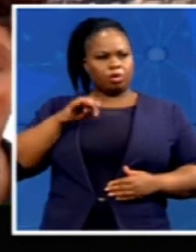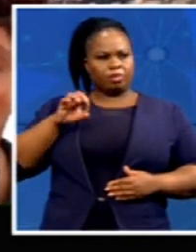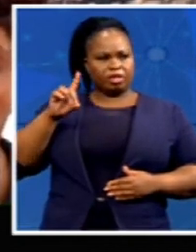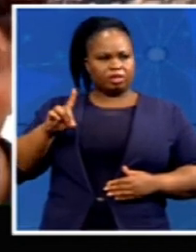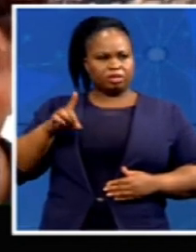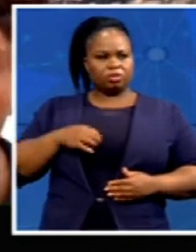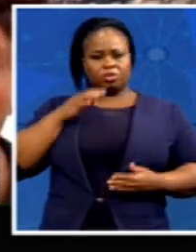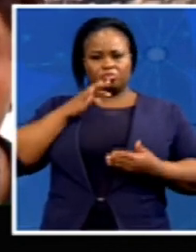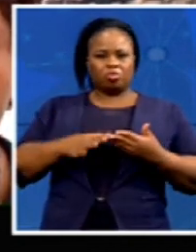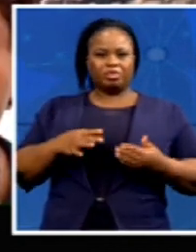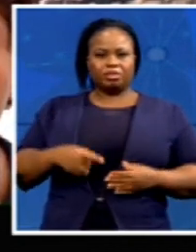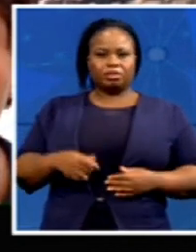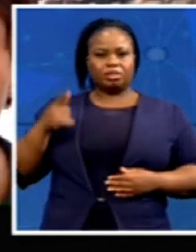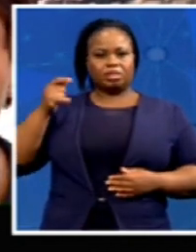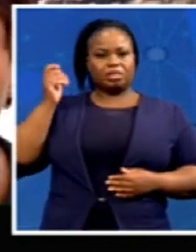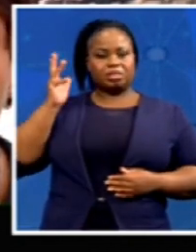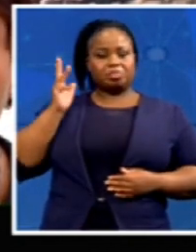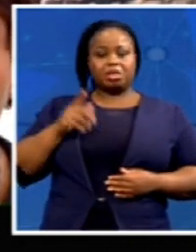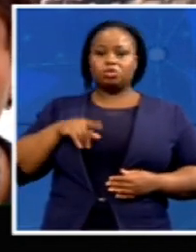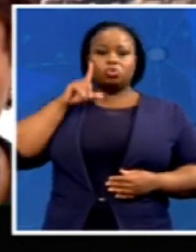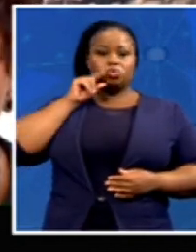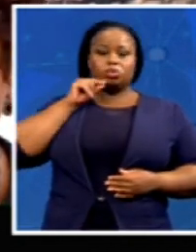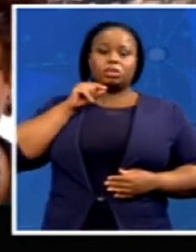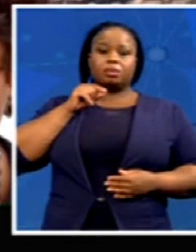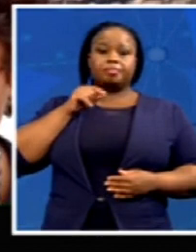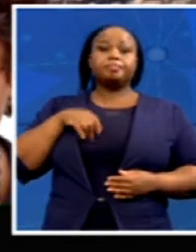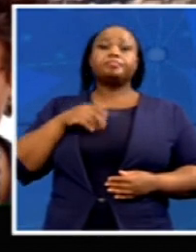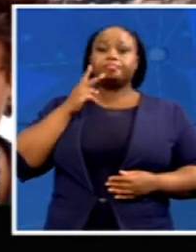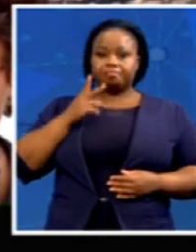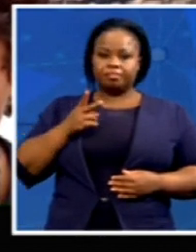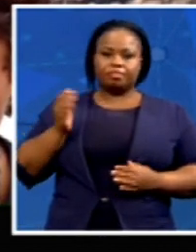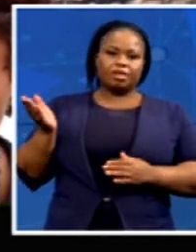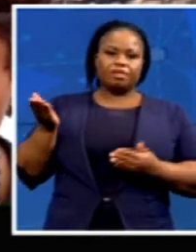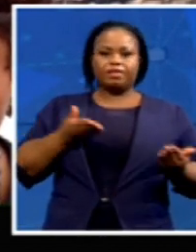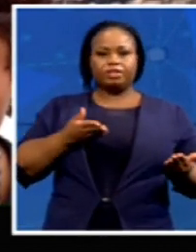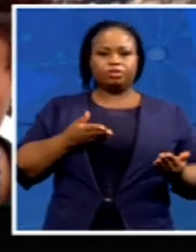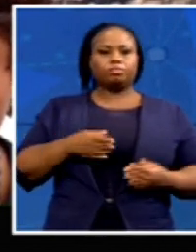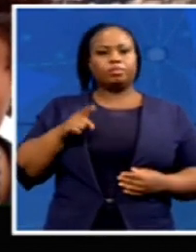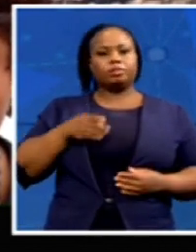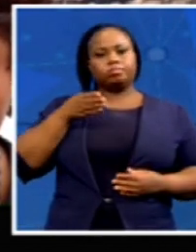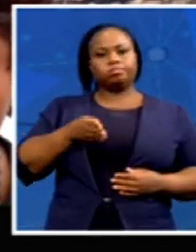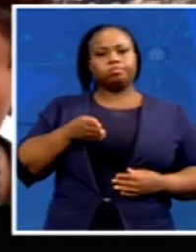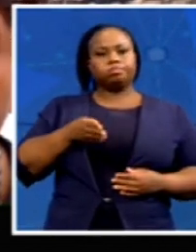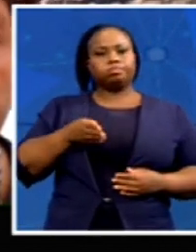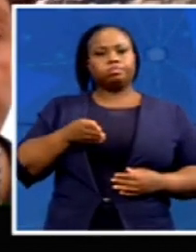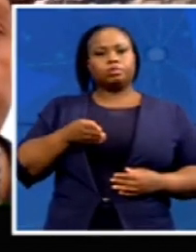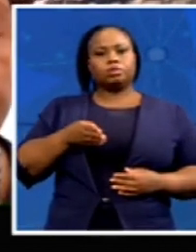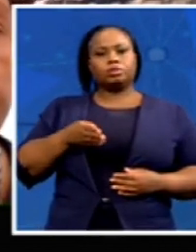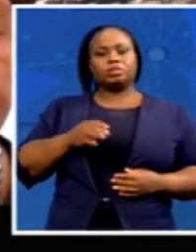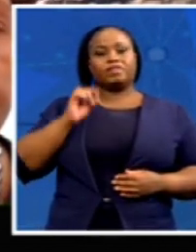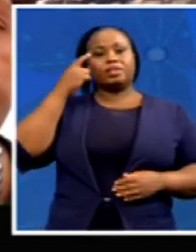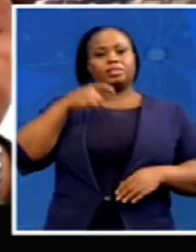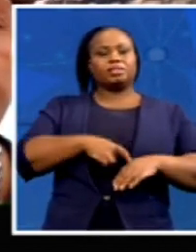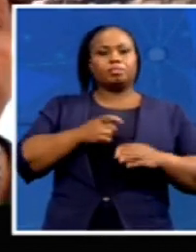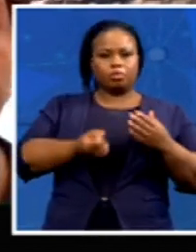Twitter. So I invite you all to plan to attend that very historic meeting. It's the first of its kind. It will provide